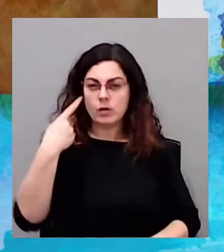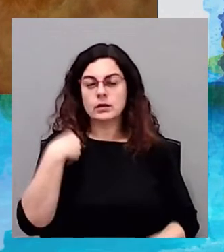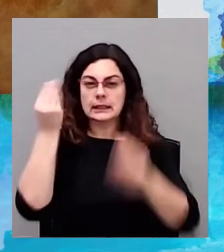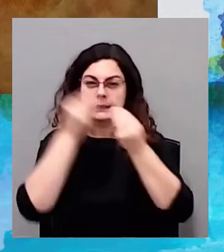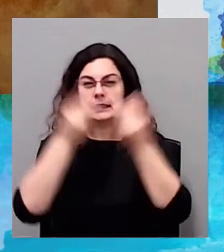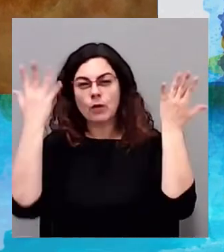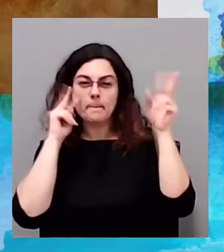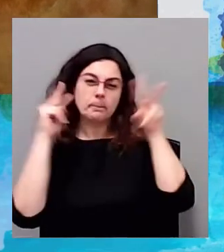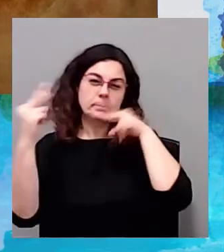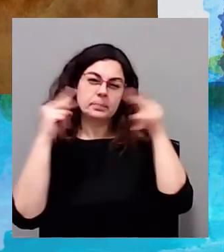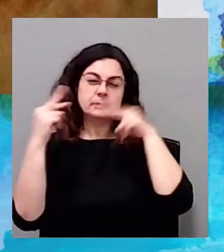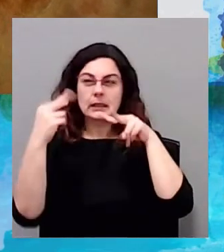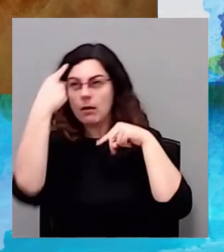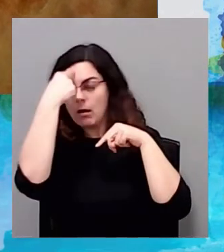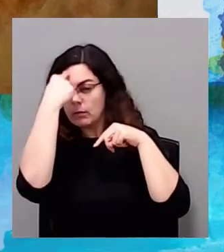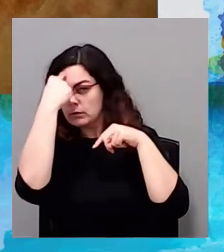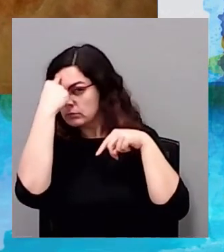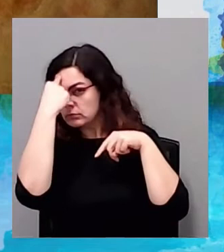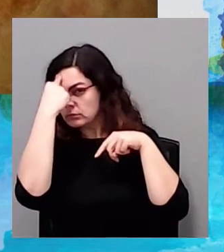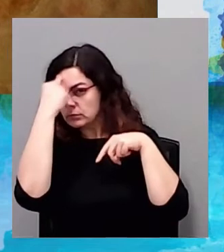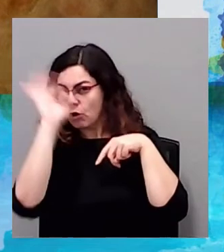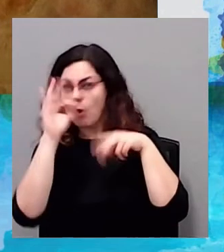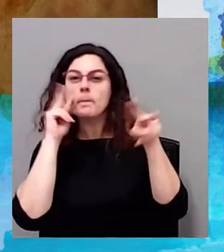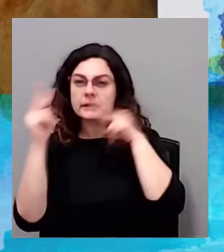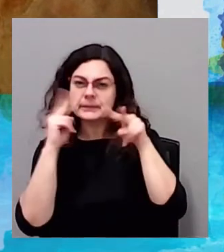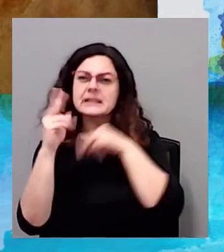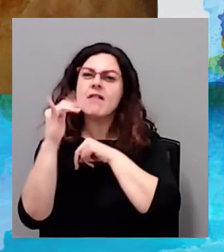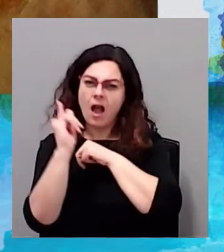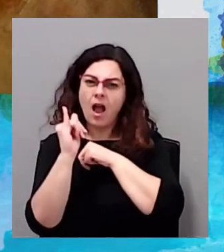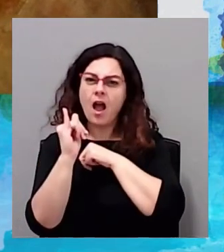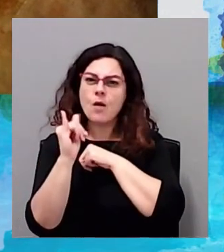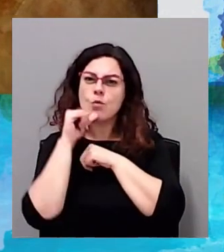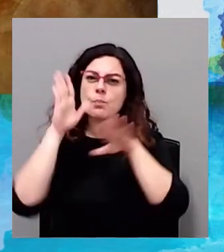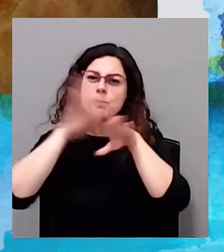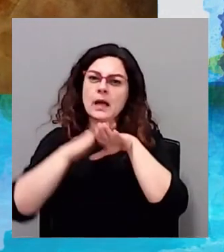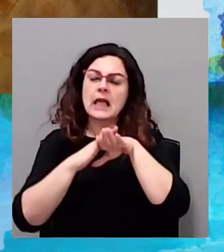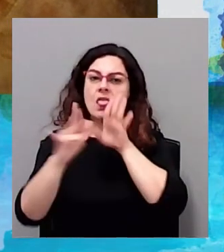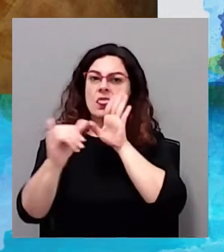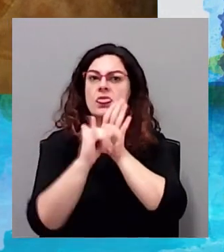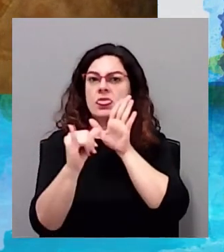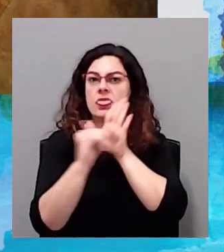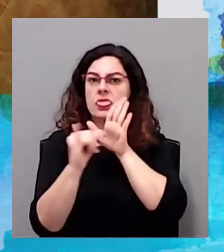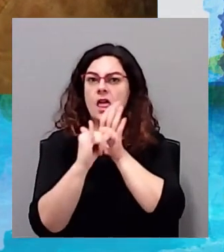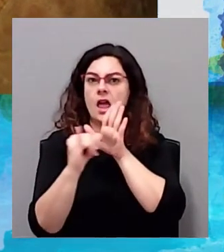We get the abstract idea of perspective in the mind of the artist.